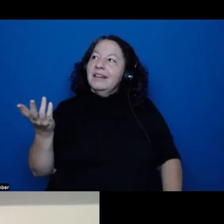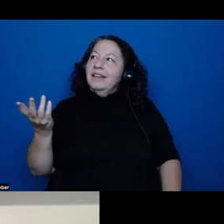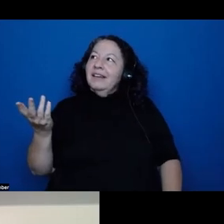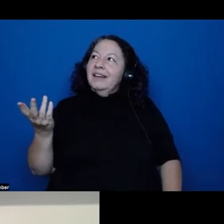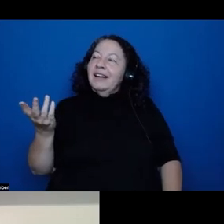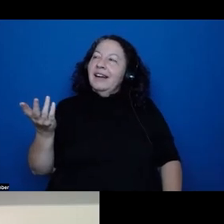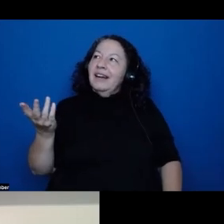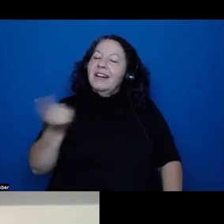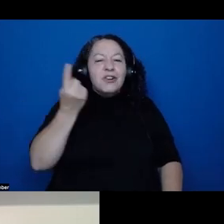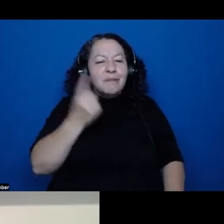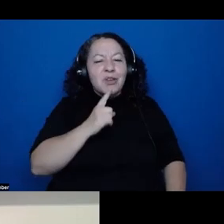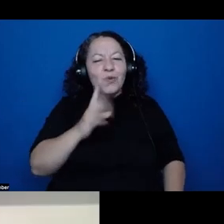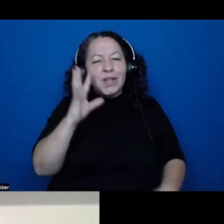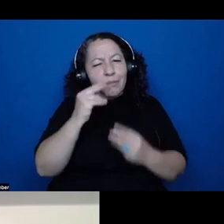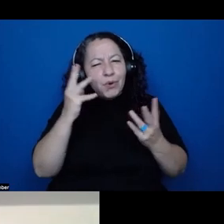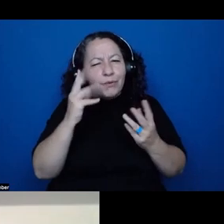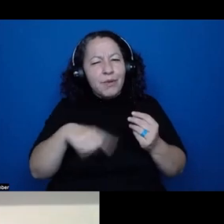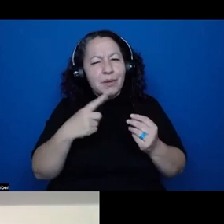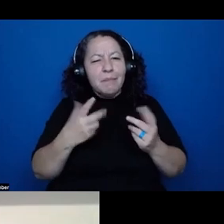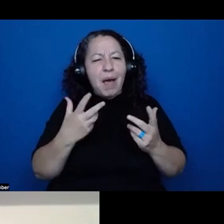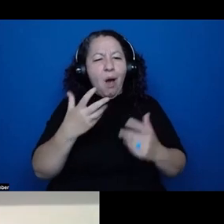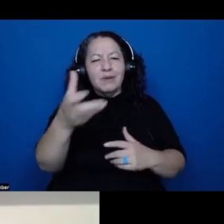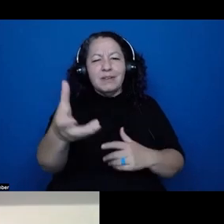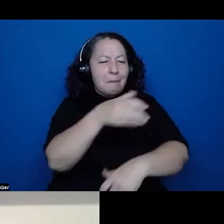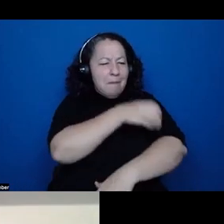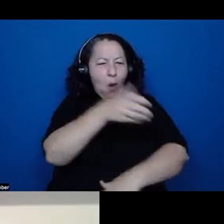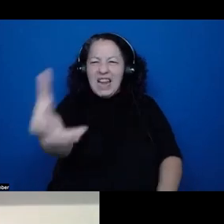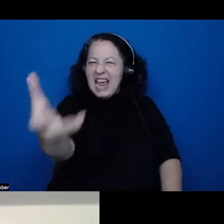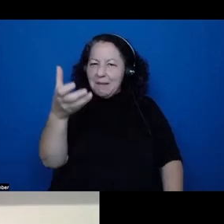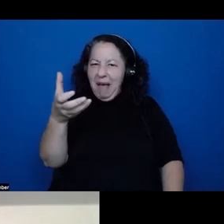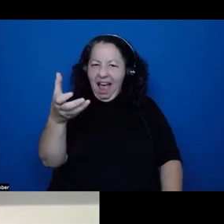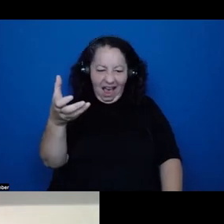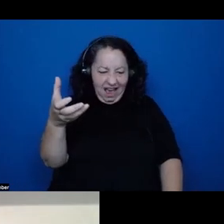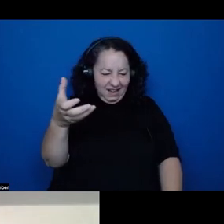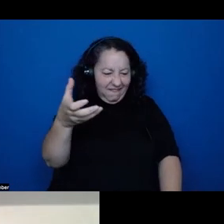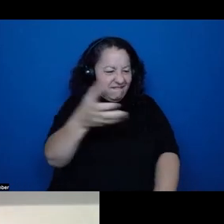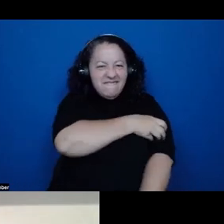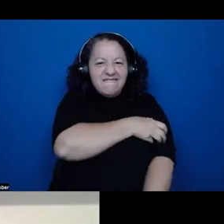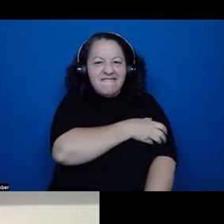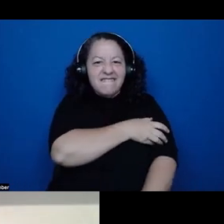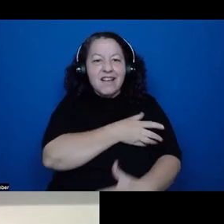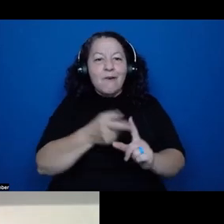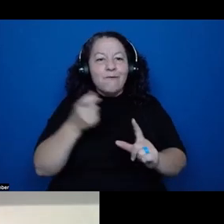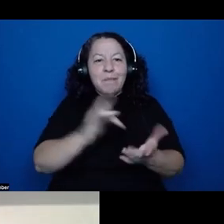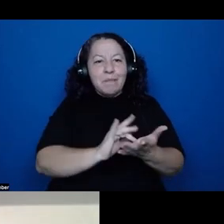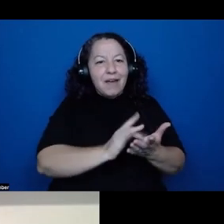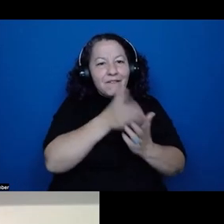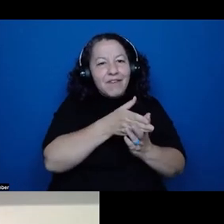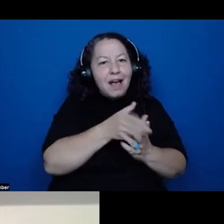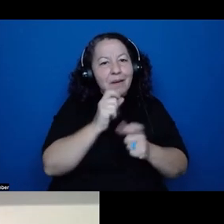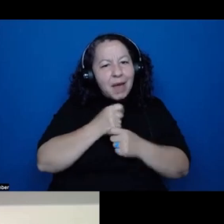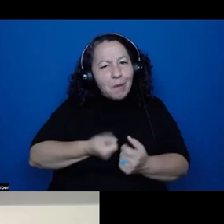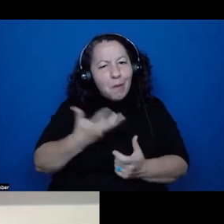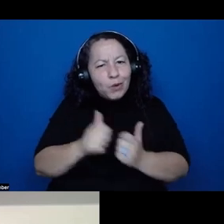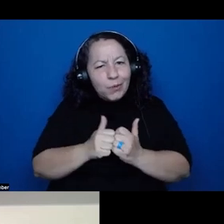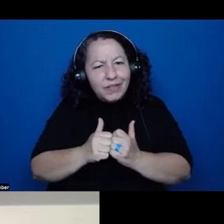there's something really beautiful about taking power back into the medical file and making poetry about it. And, you know, the way that they